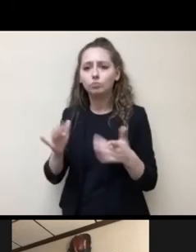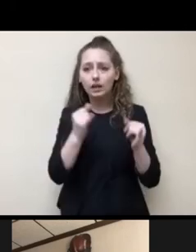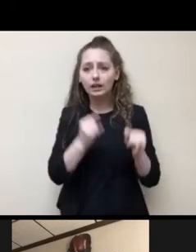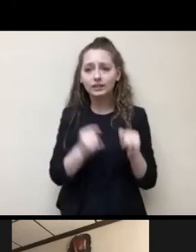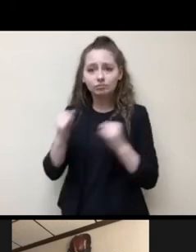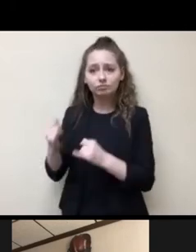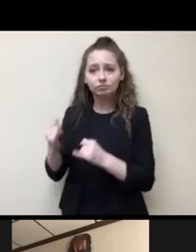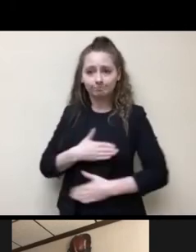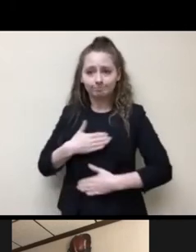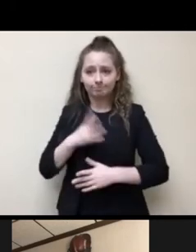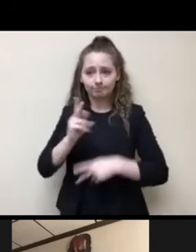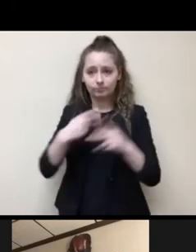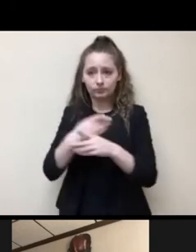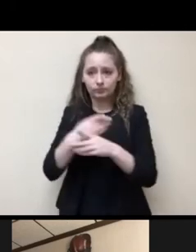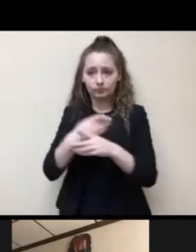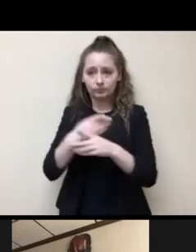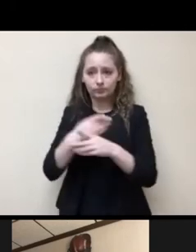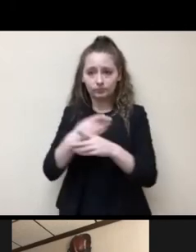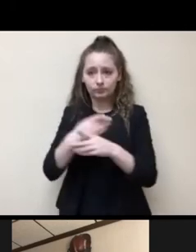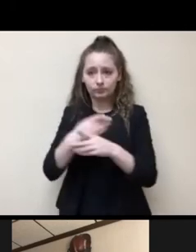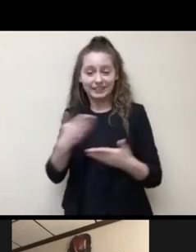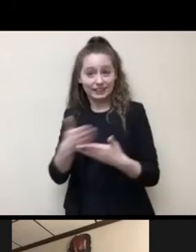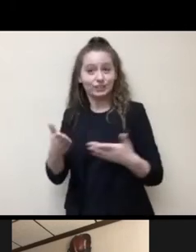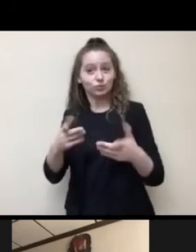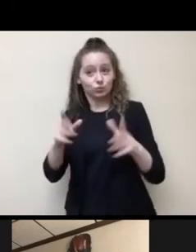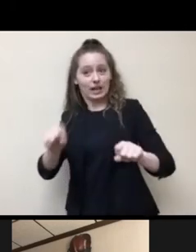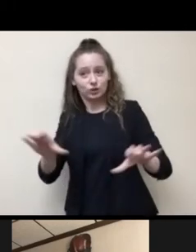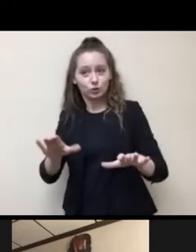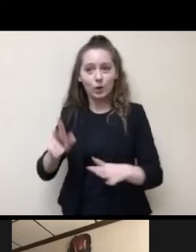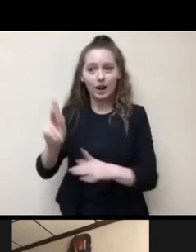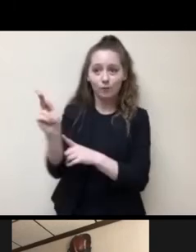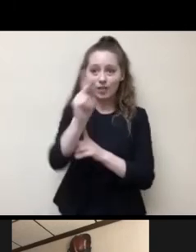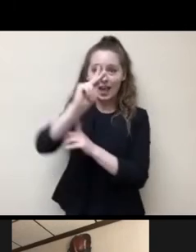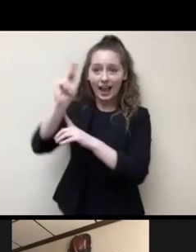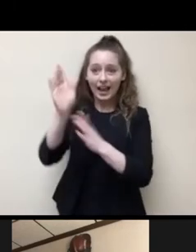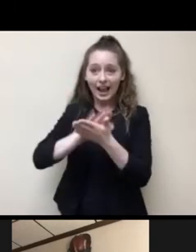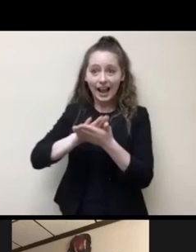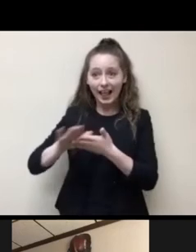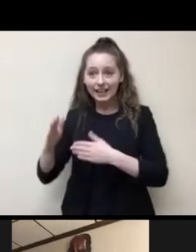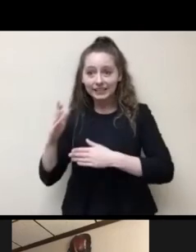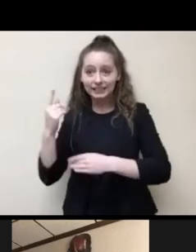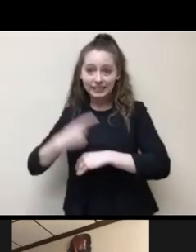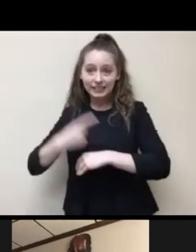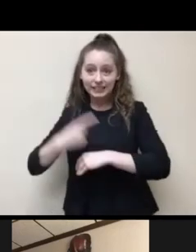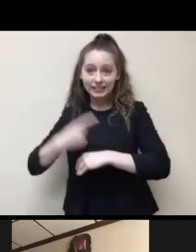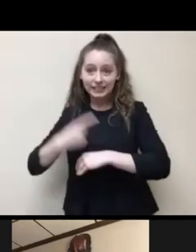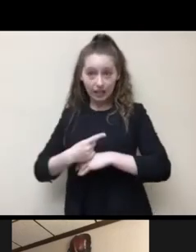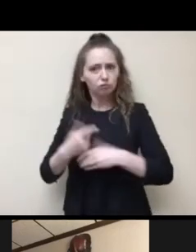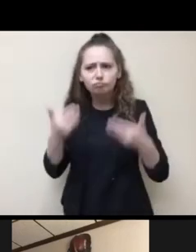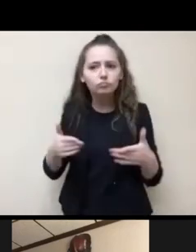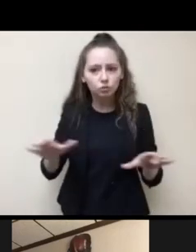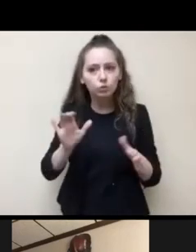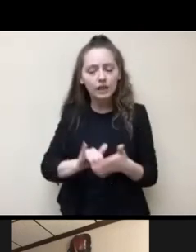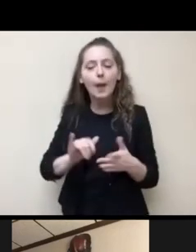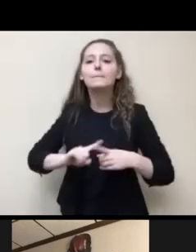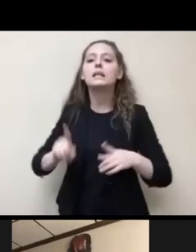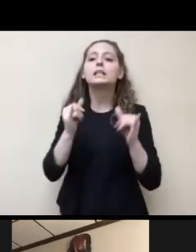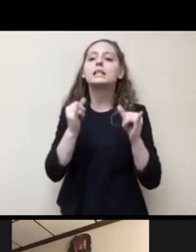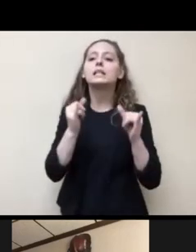fly a kite on a nice day, go ahead and do it. But it's the individual recreational activities that we need to allow.